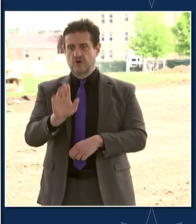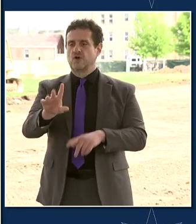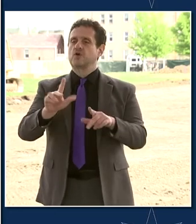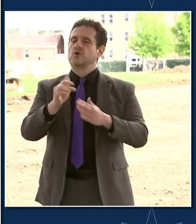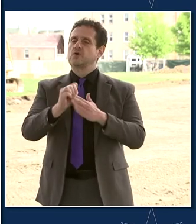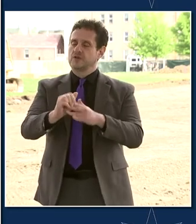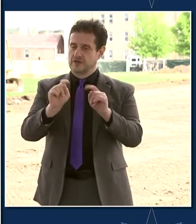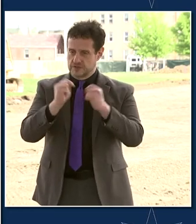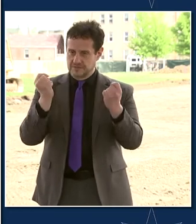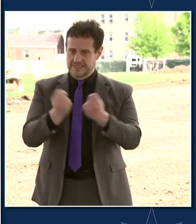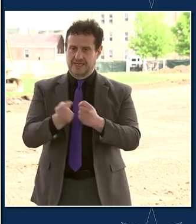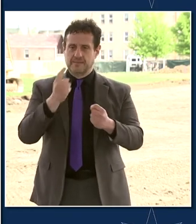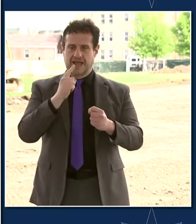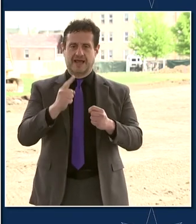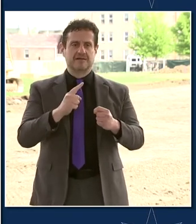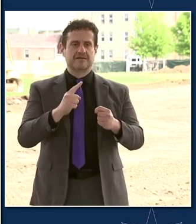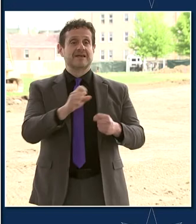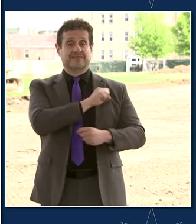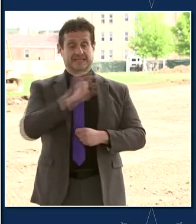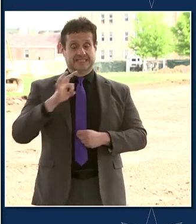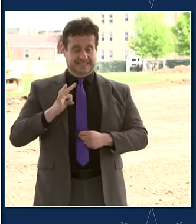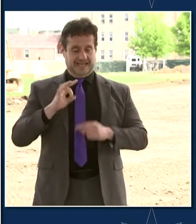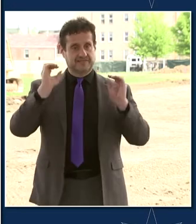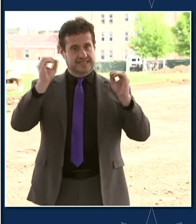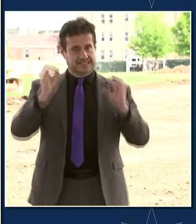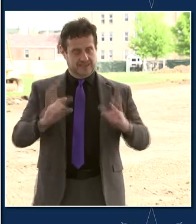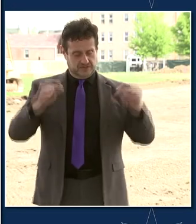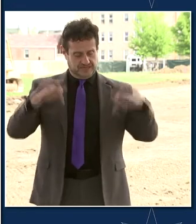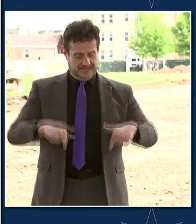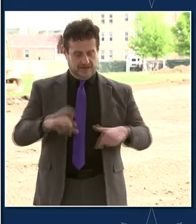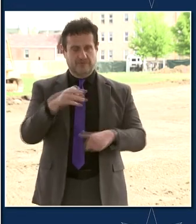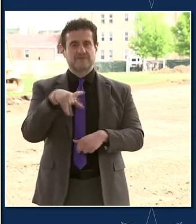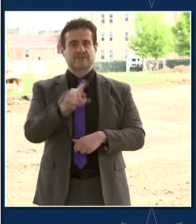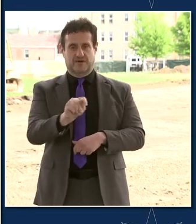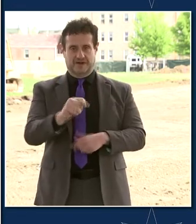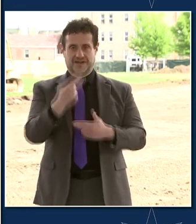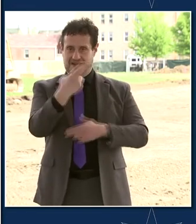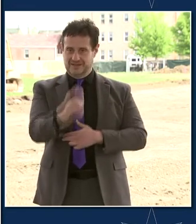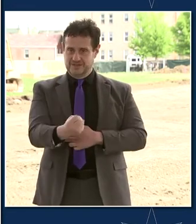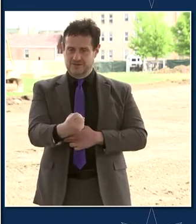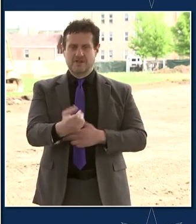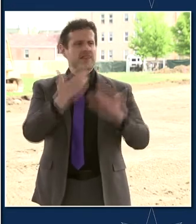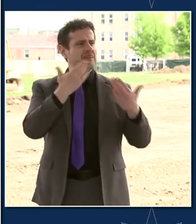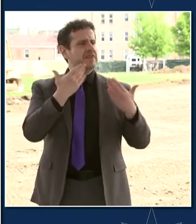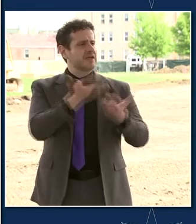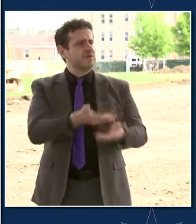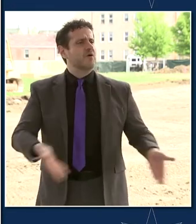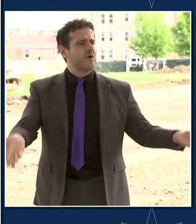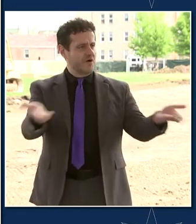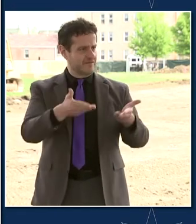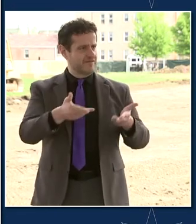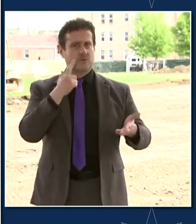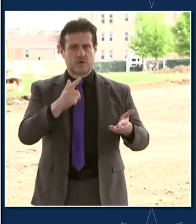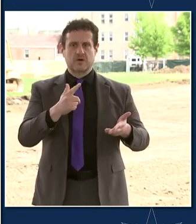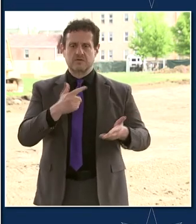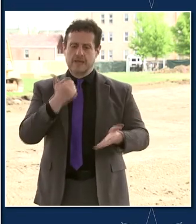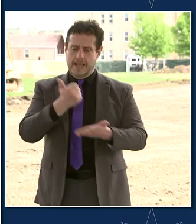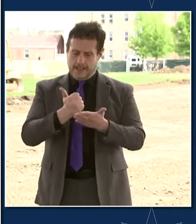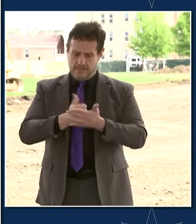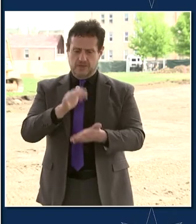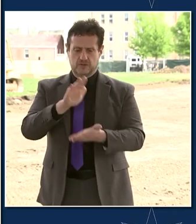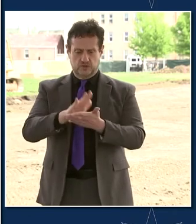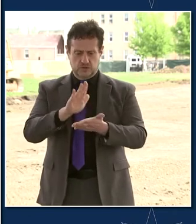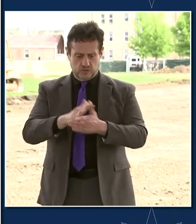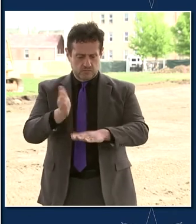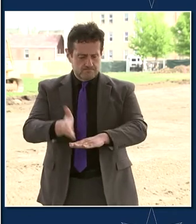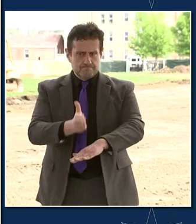and the entire teaching staff here at Farragut High School for taking huge steps forward